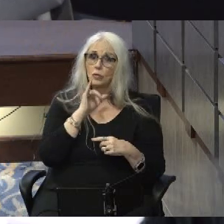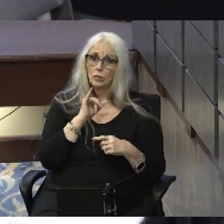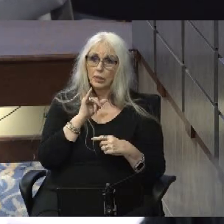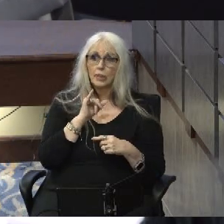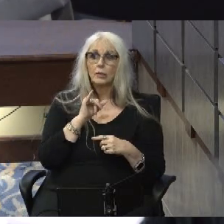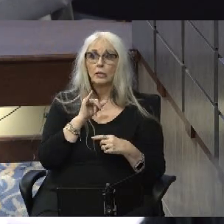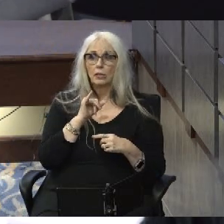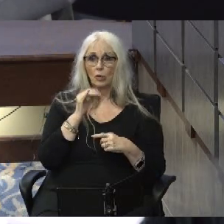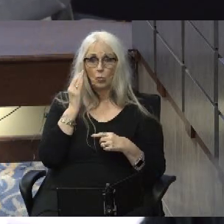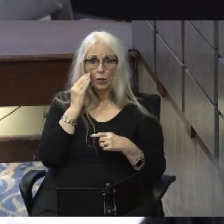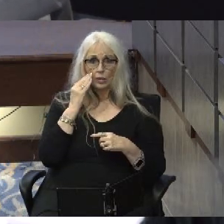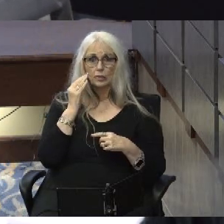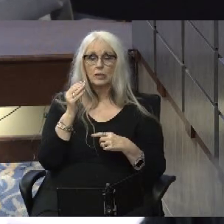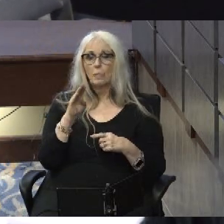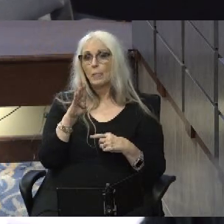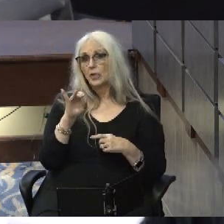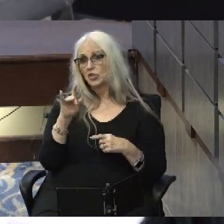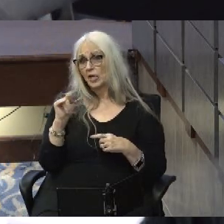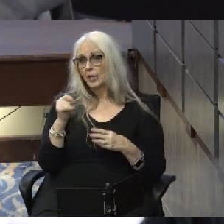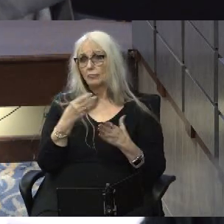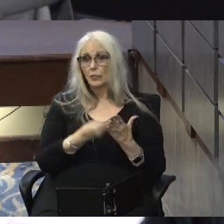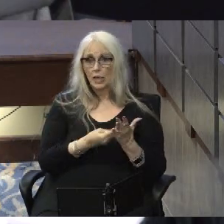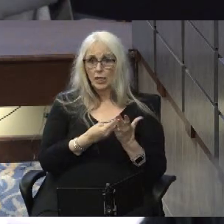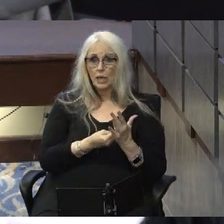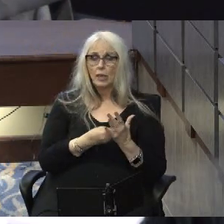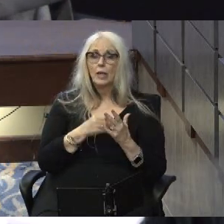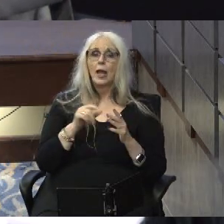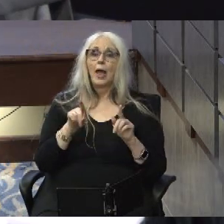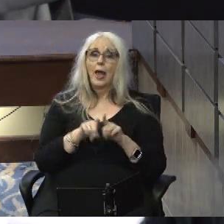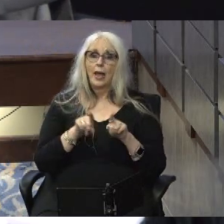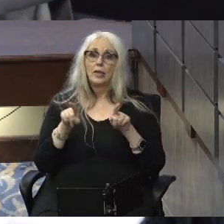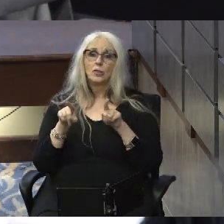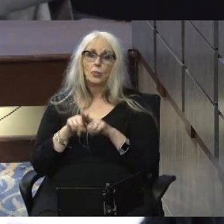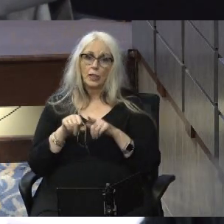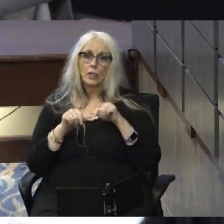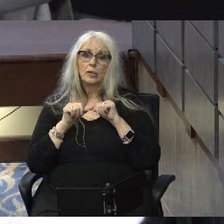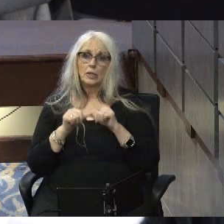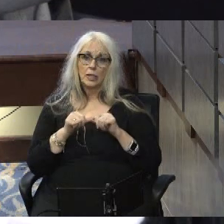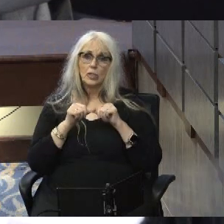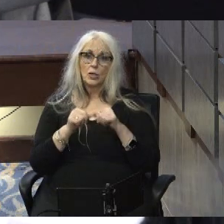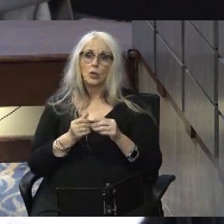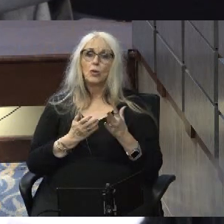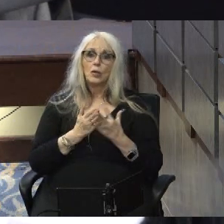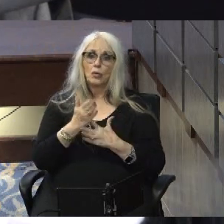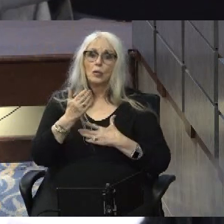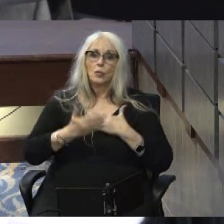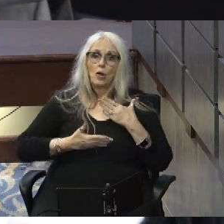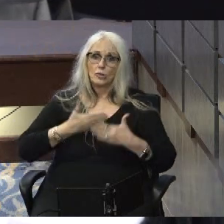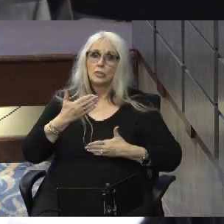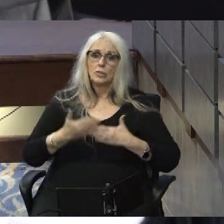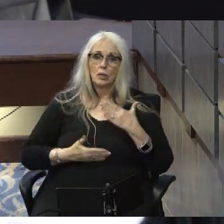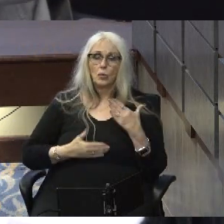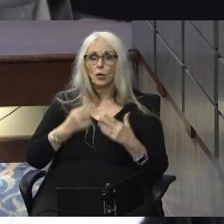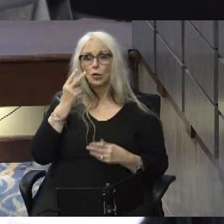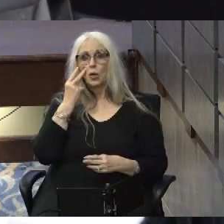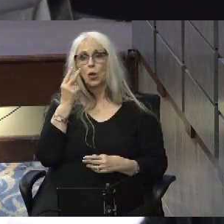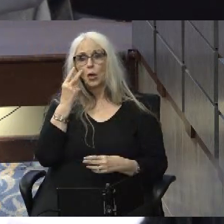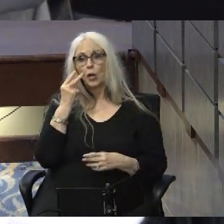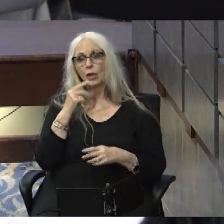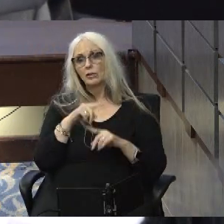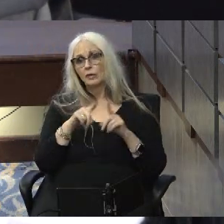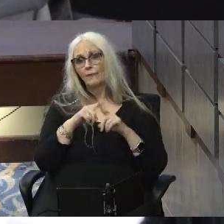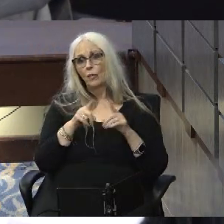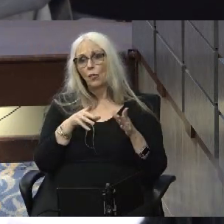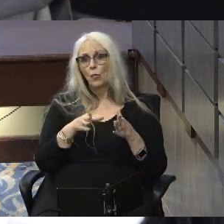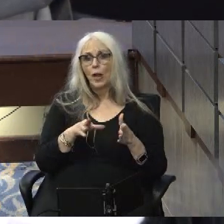of dollars and budget in this, and I think as we move through the process, we'll be looking at ways in terms of bidding and construction